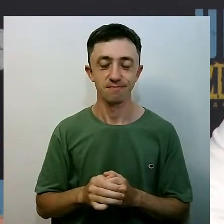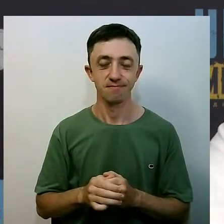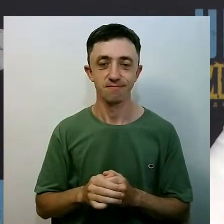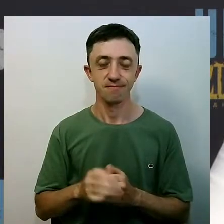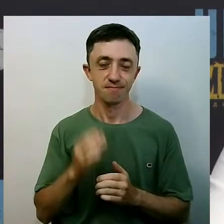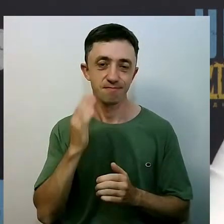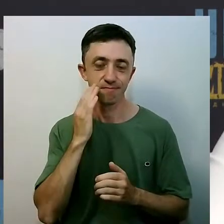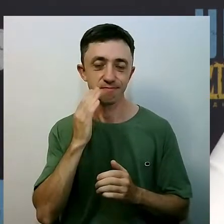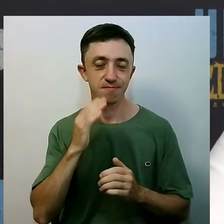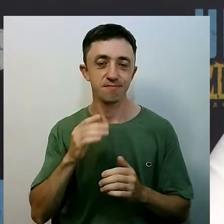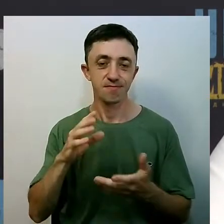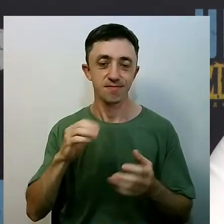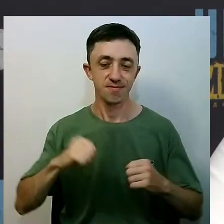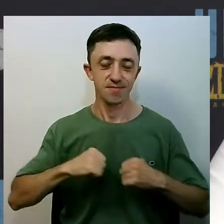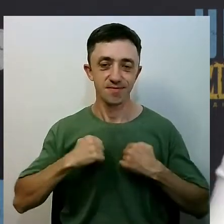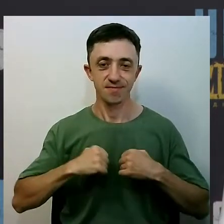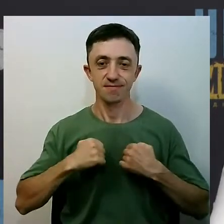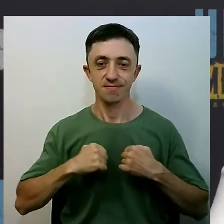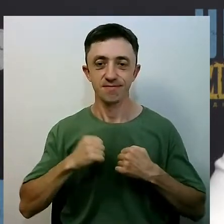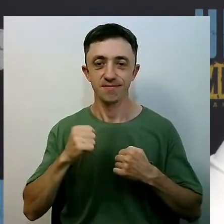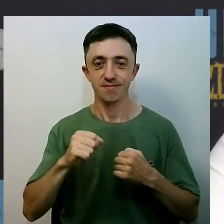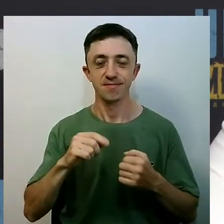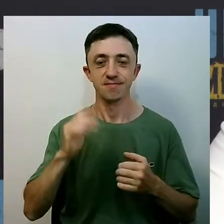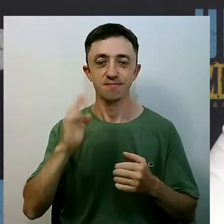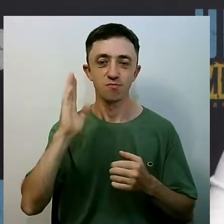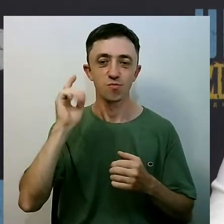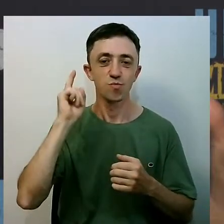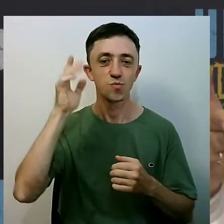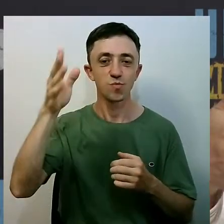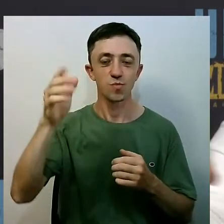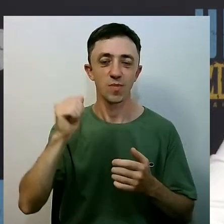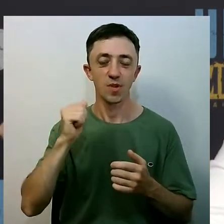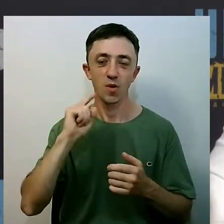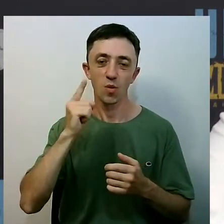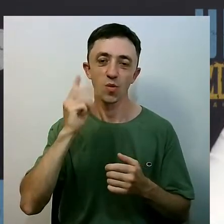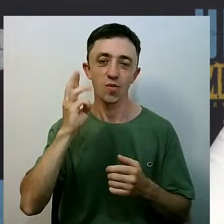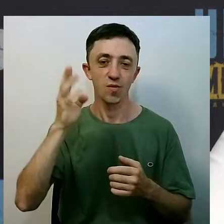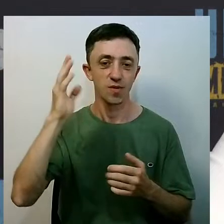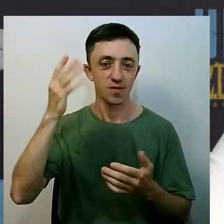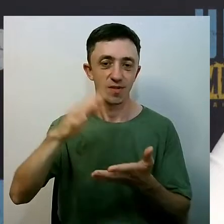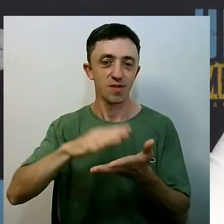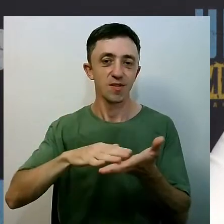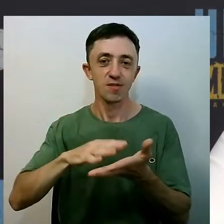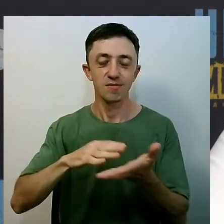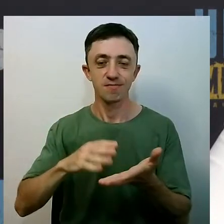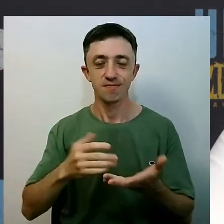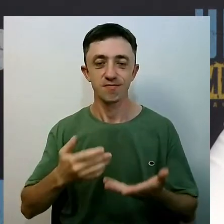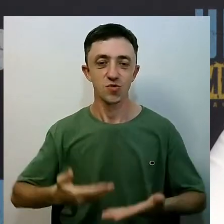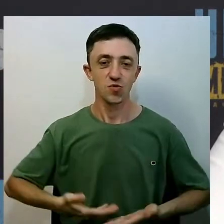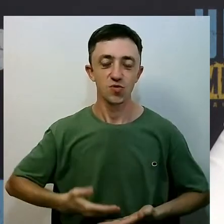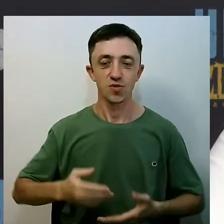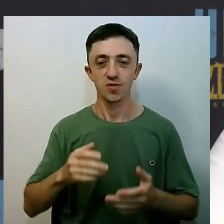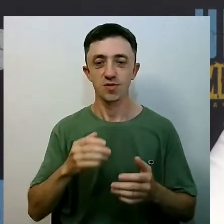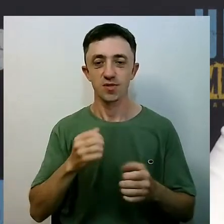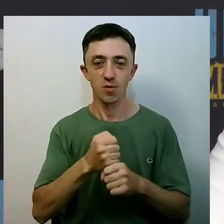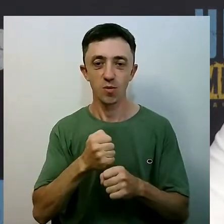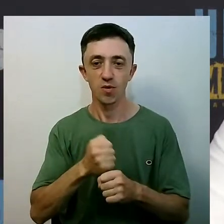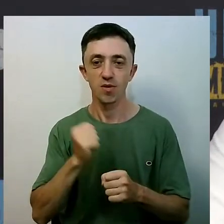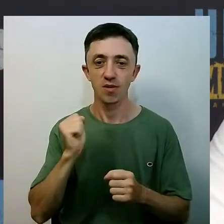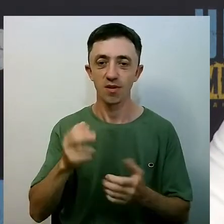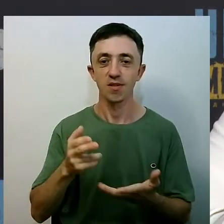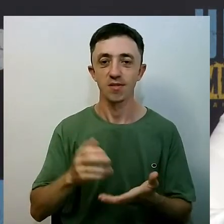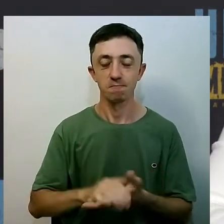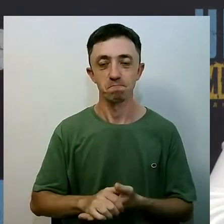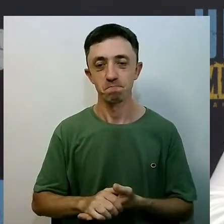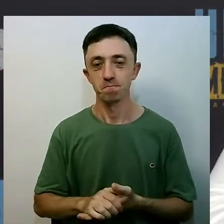because when you can plan for 5, 10, 20 years, it is possible to ensure sustainable development